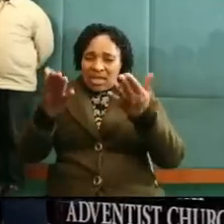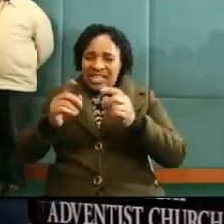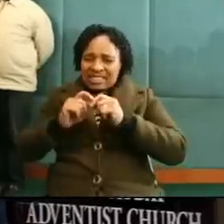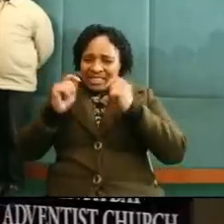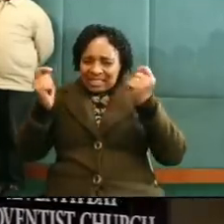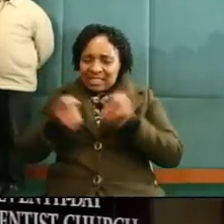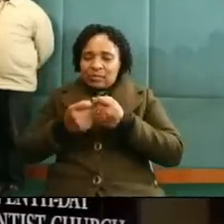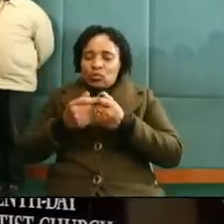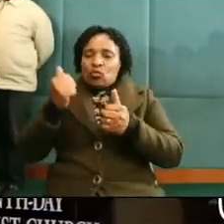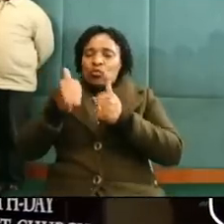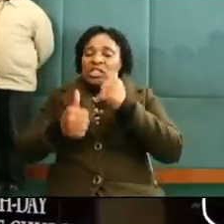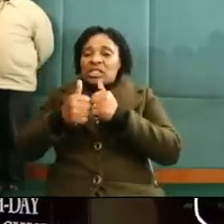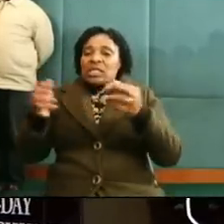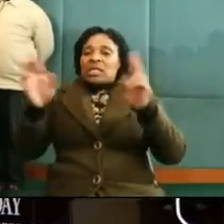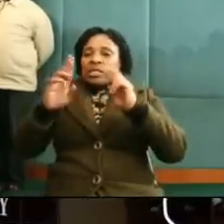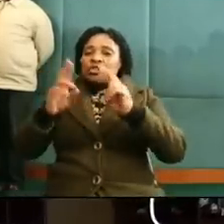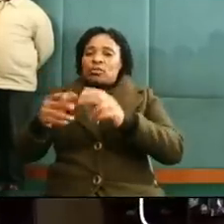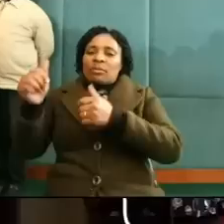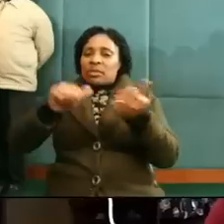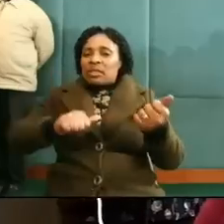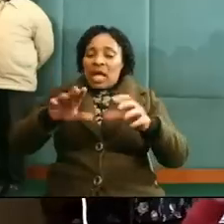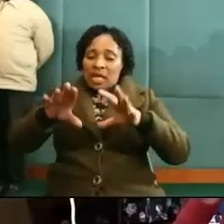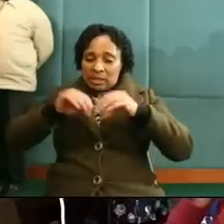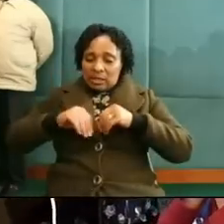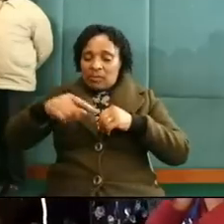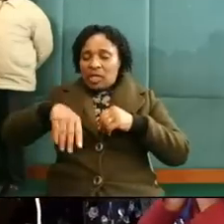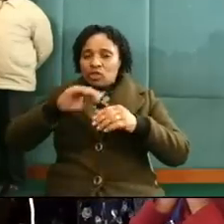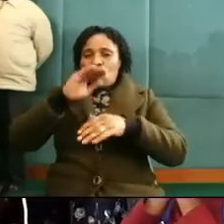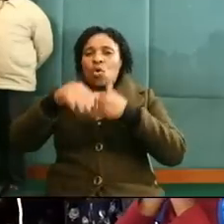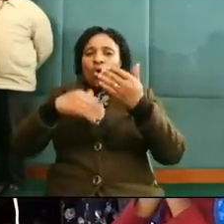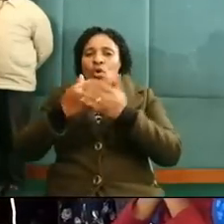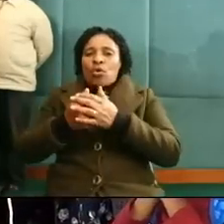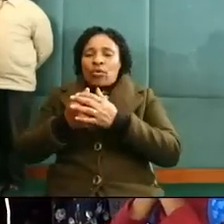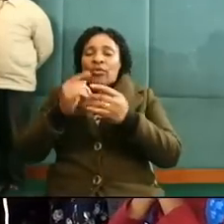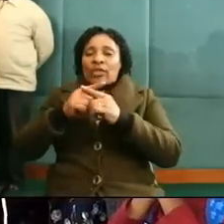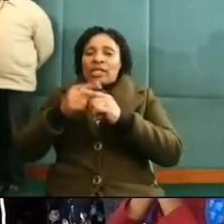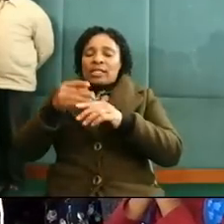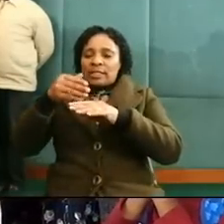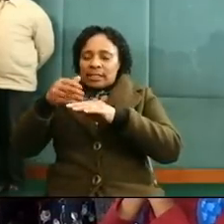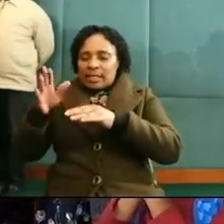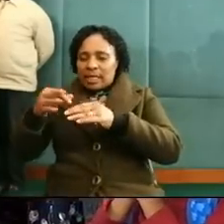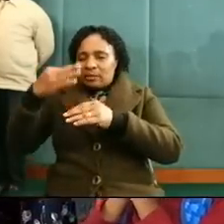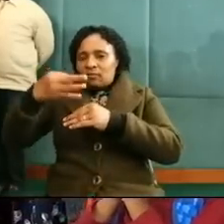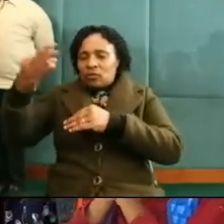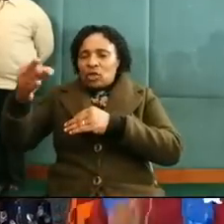are ready to be baptized. Accept us all and send us forth